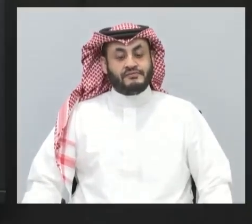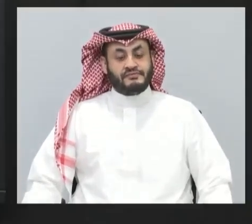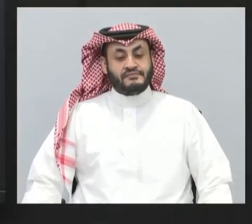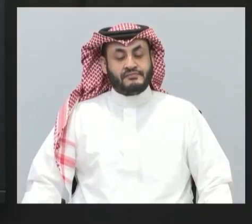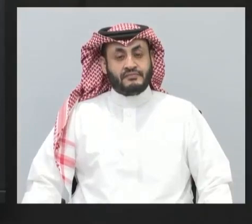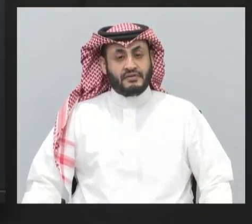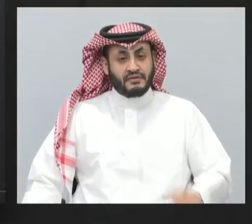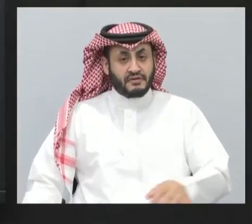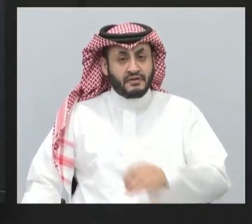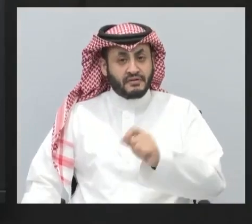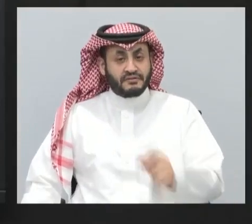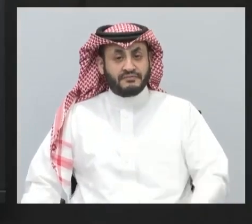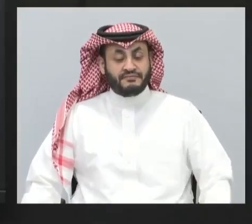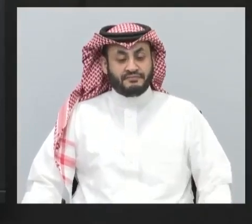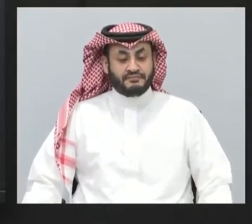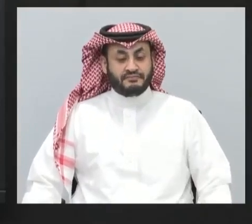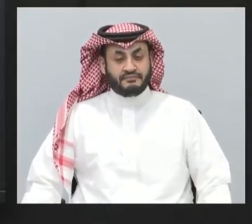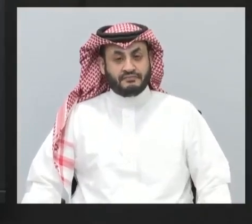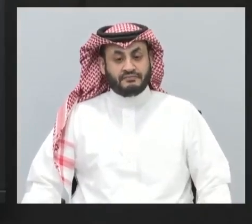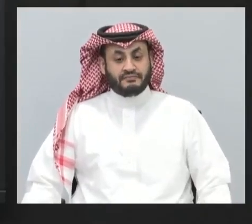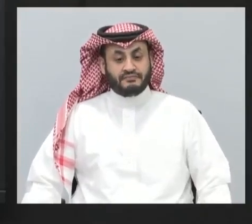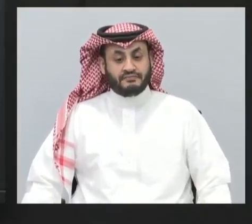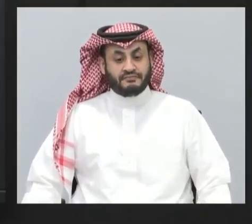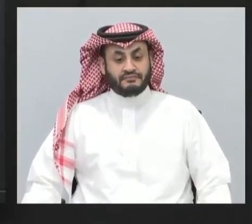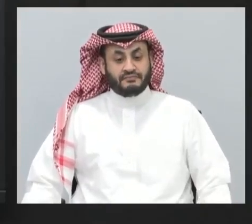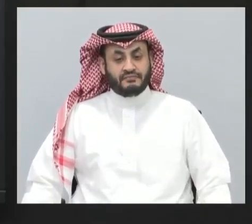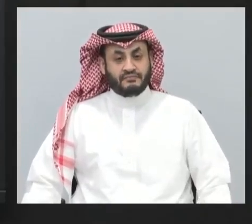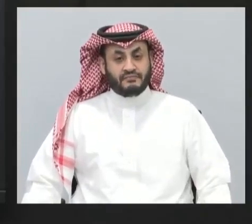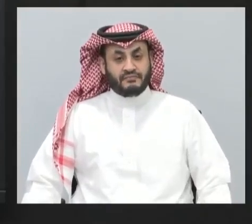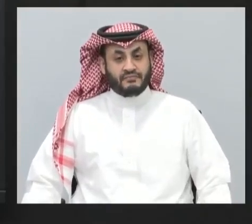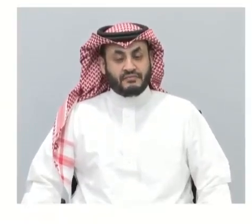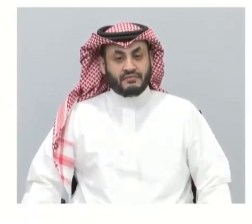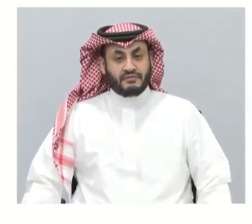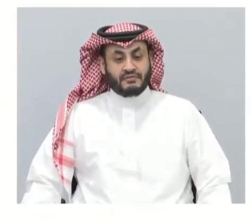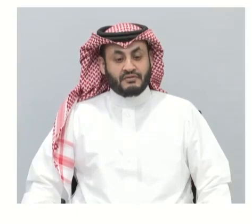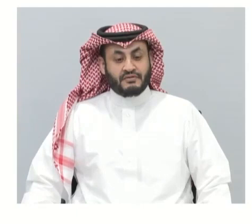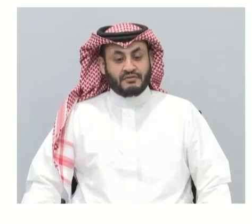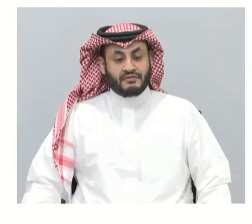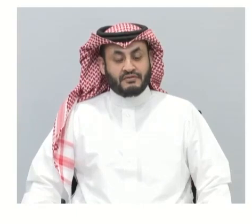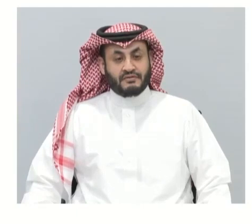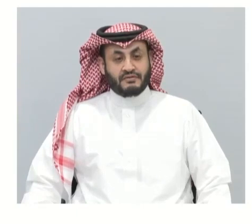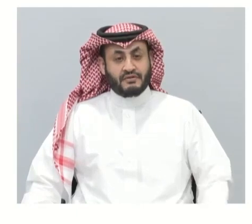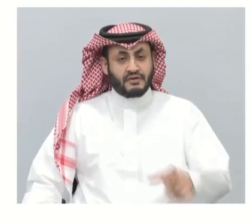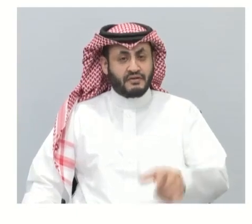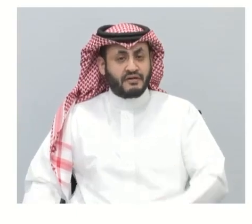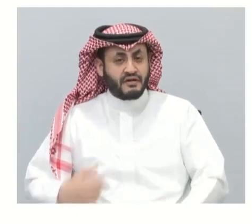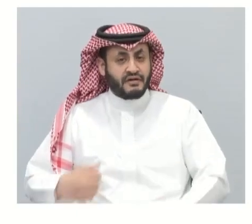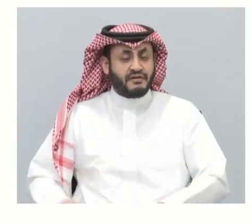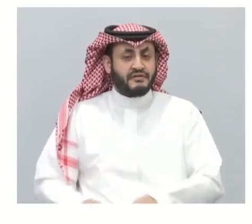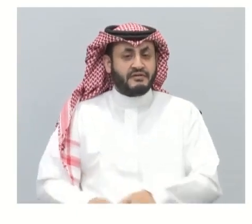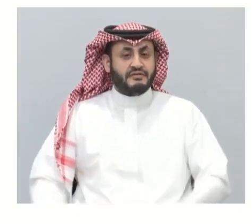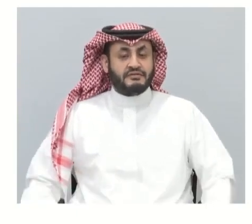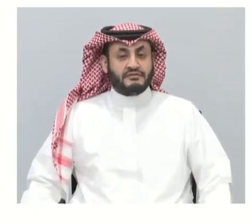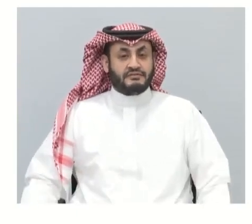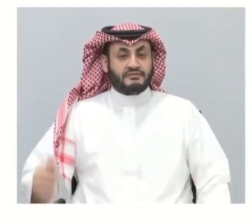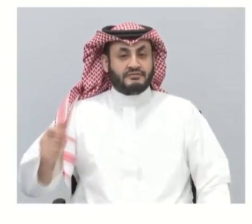the present perfect and the reading part. Let's look into our friend in here whose name is Adnan Ali. Adnan